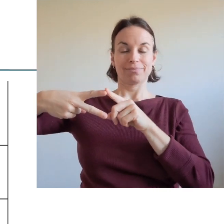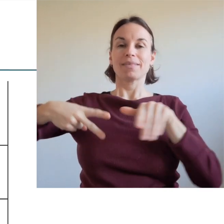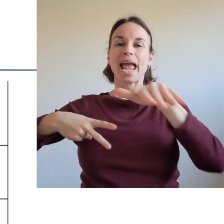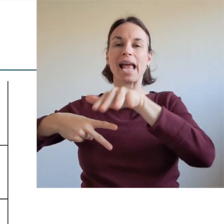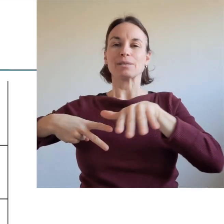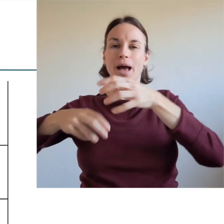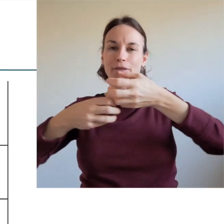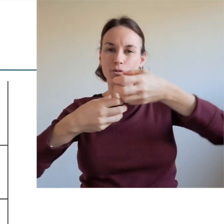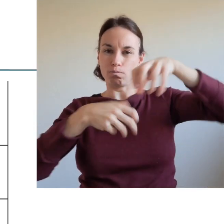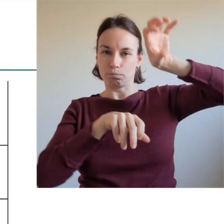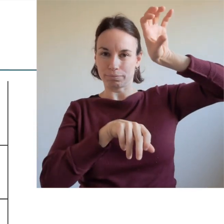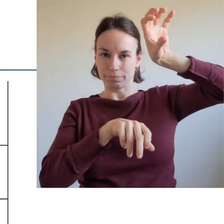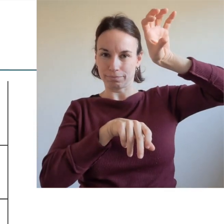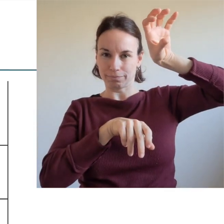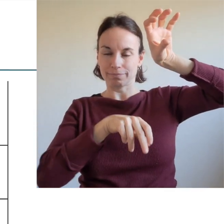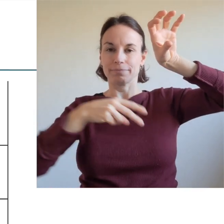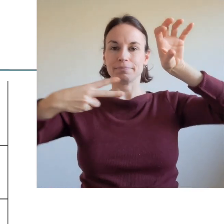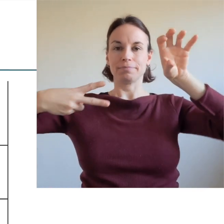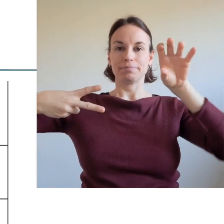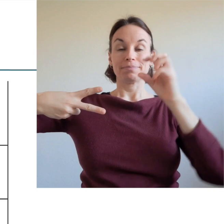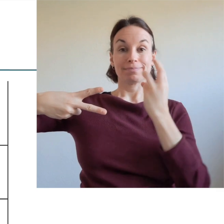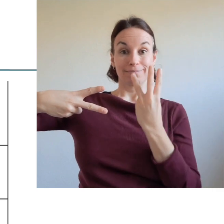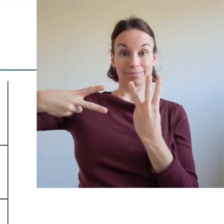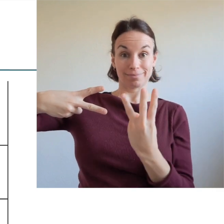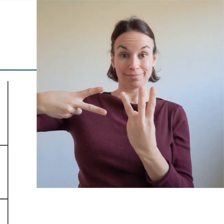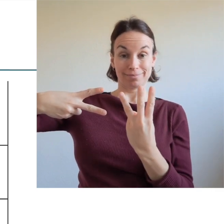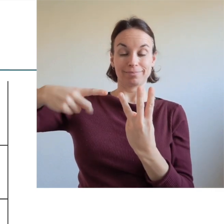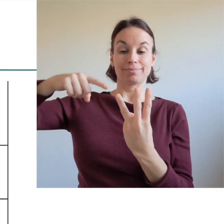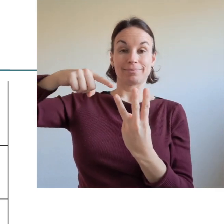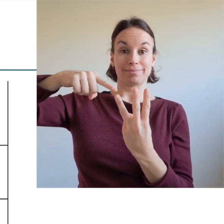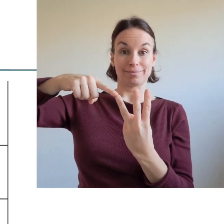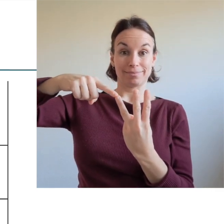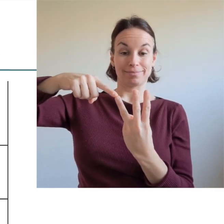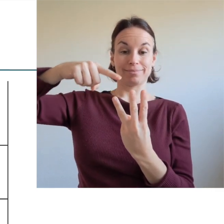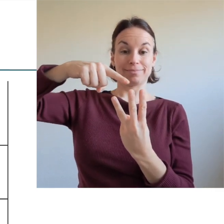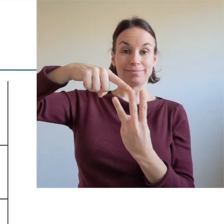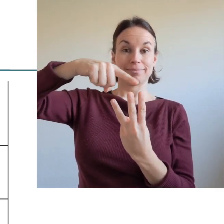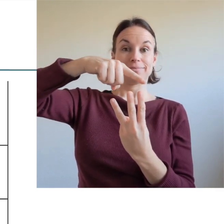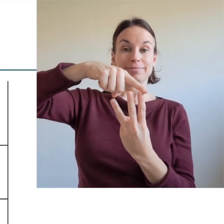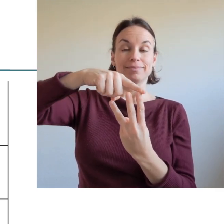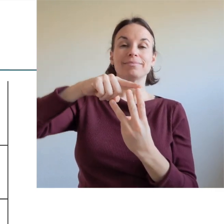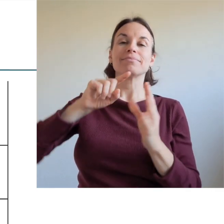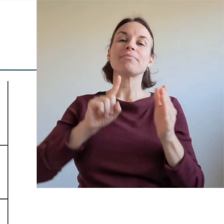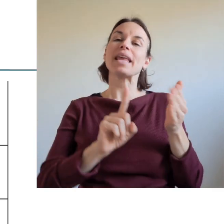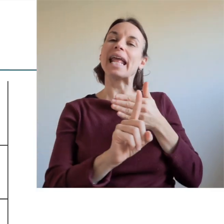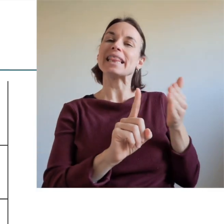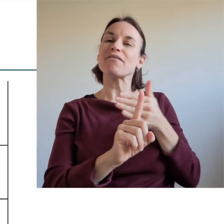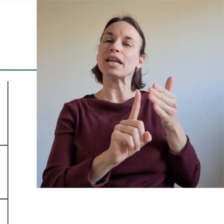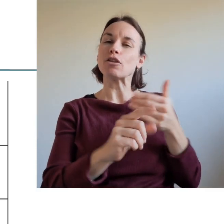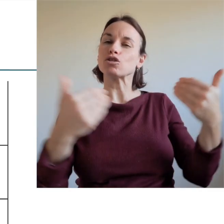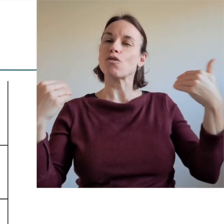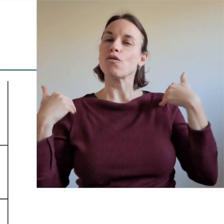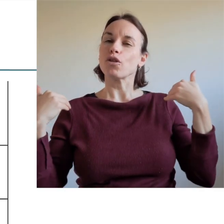mouth results in the encoding of the three indefinite uses we've discussed before.